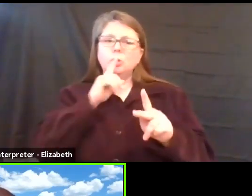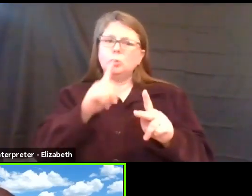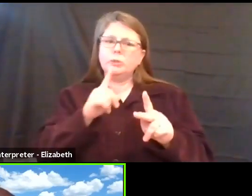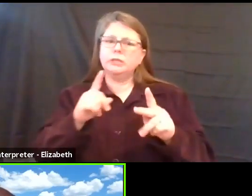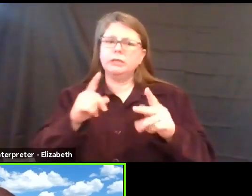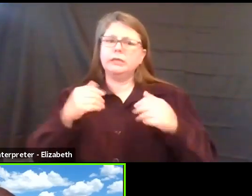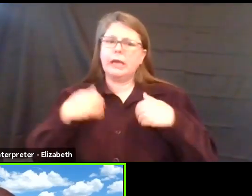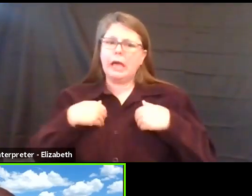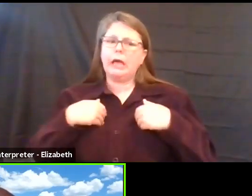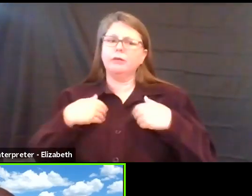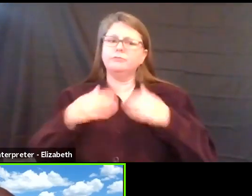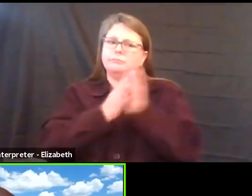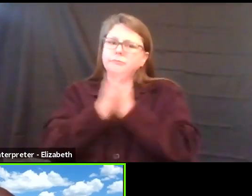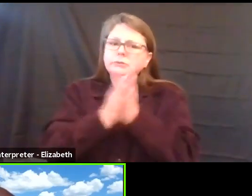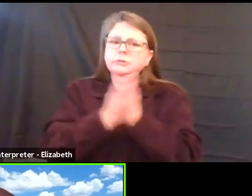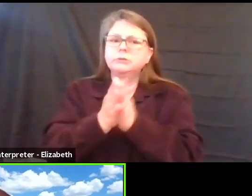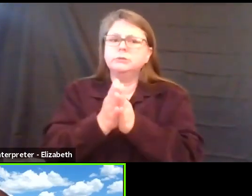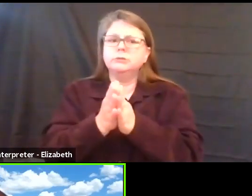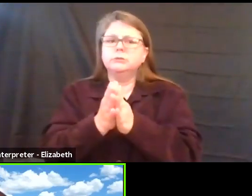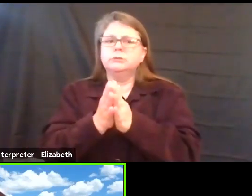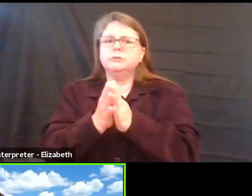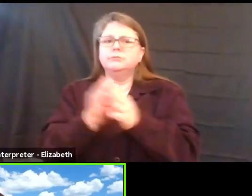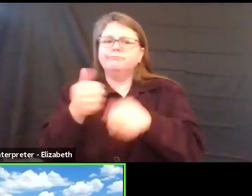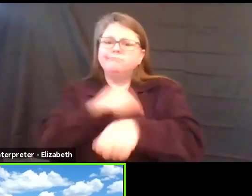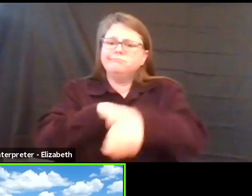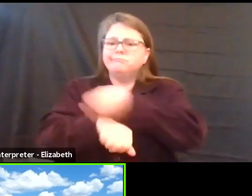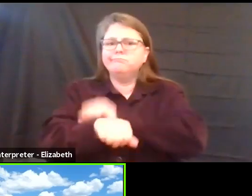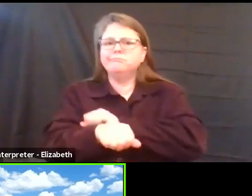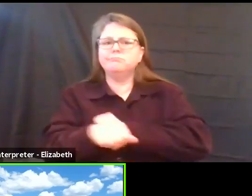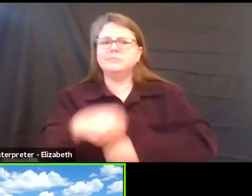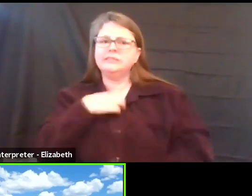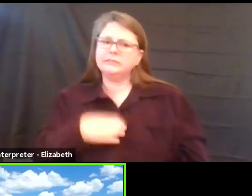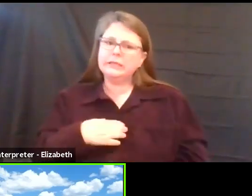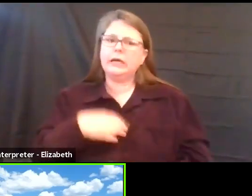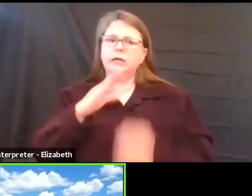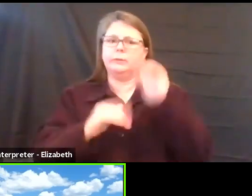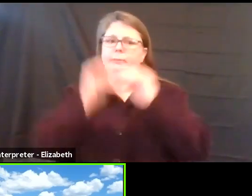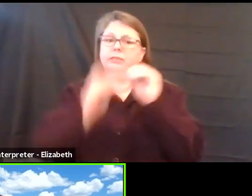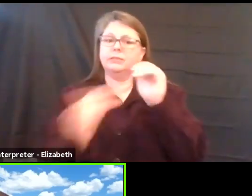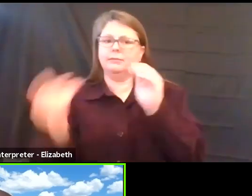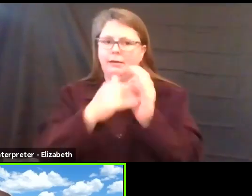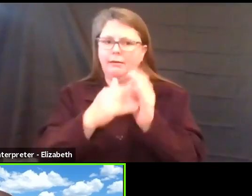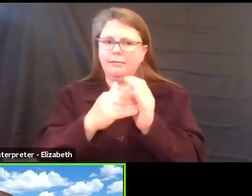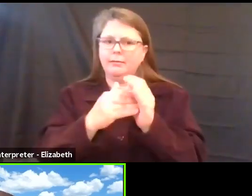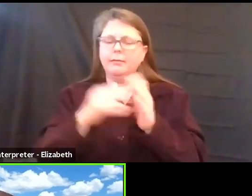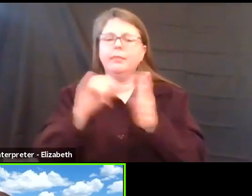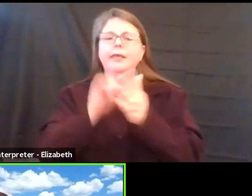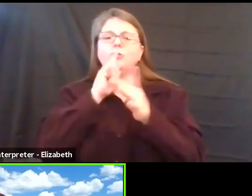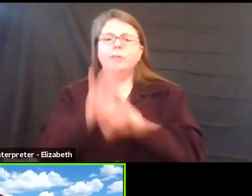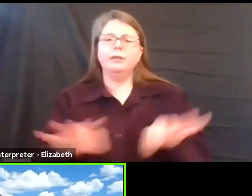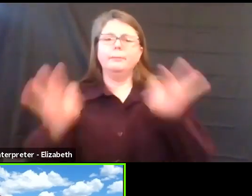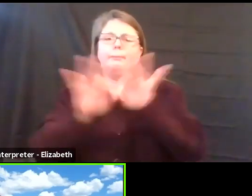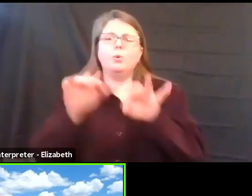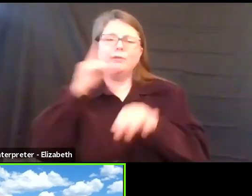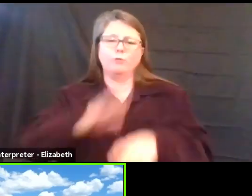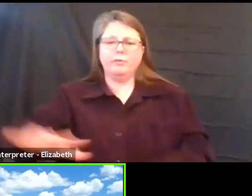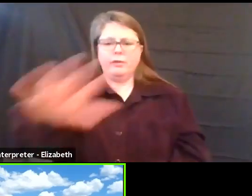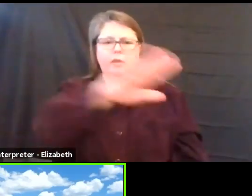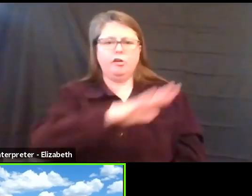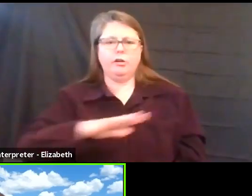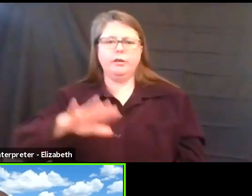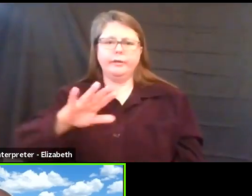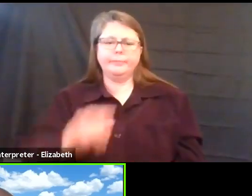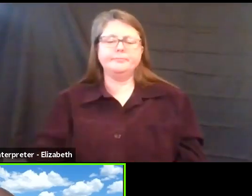for the area. So I think it's important to remember that Each of these parks is